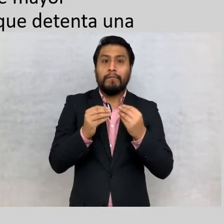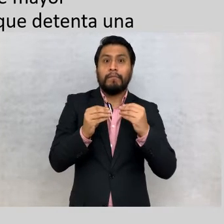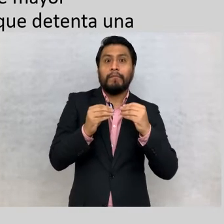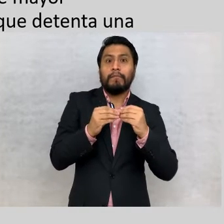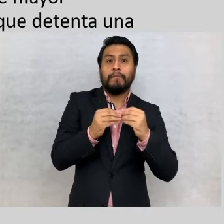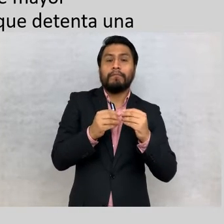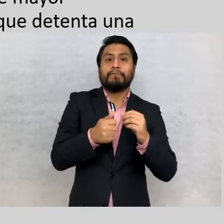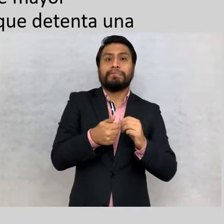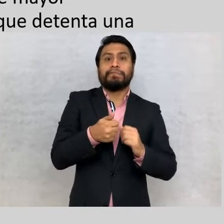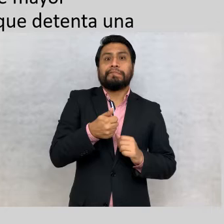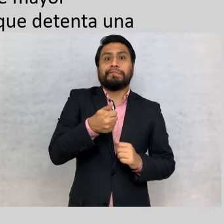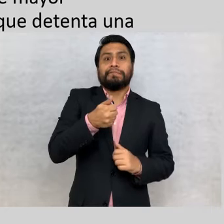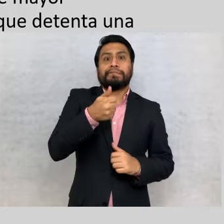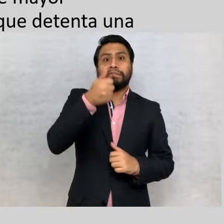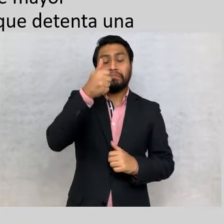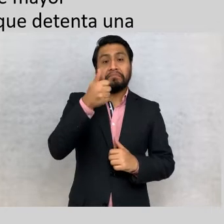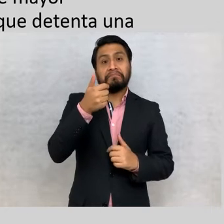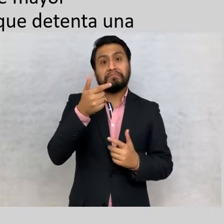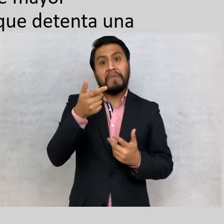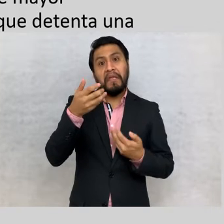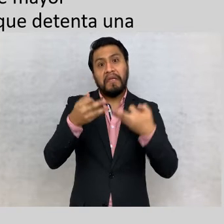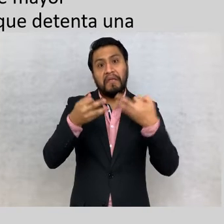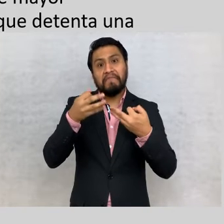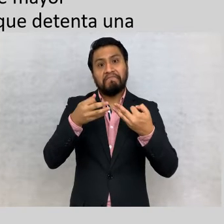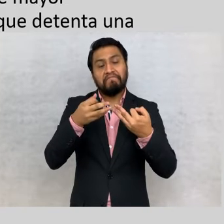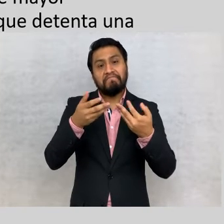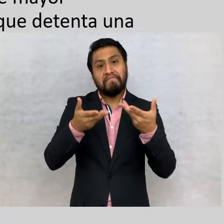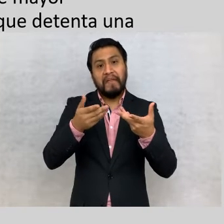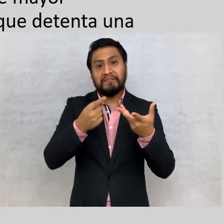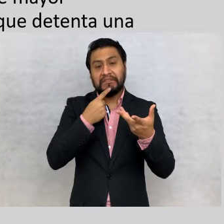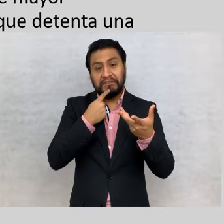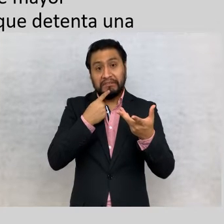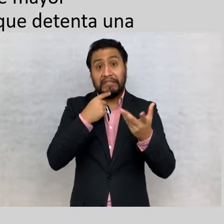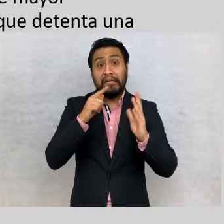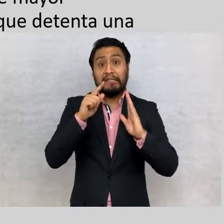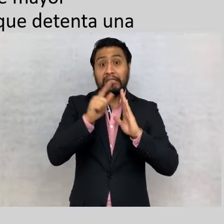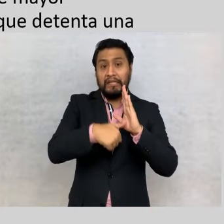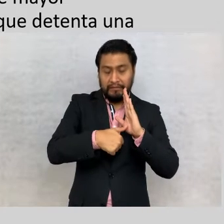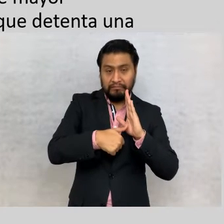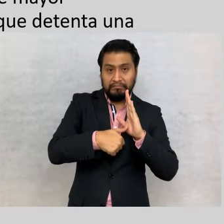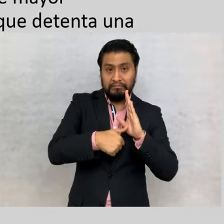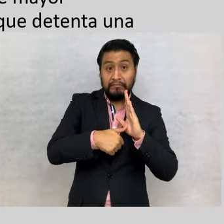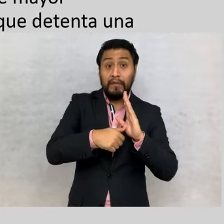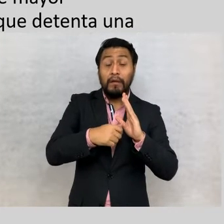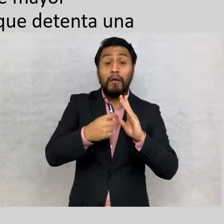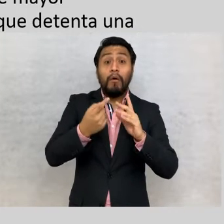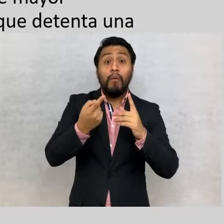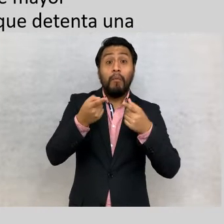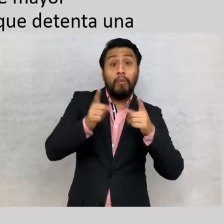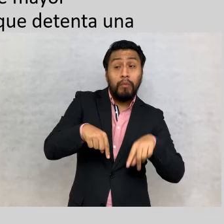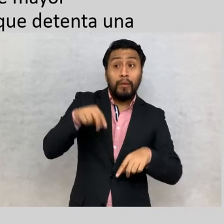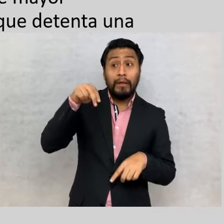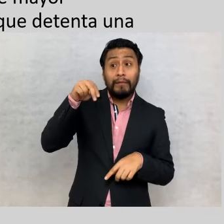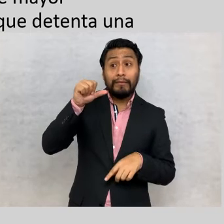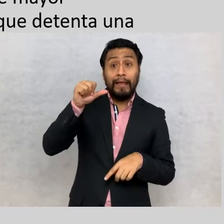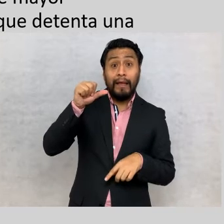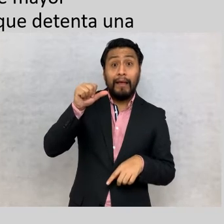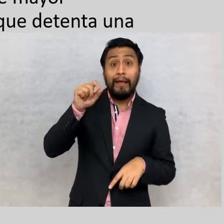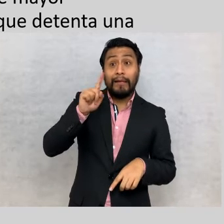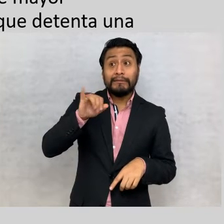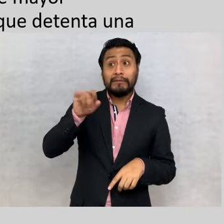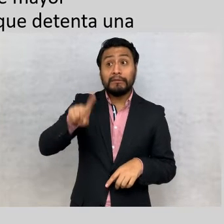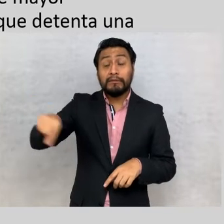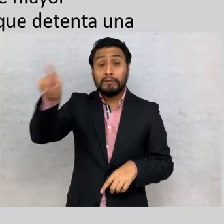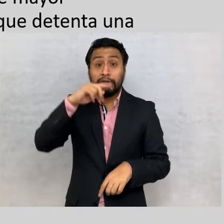prominence, if you will, until later, once the issue of the Nazis' use of